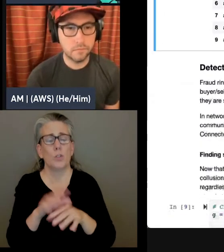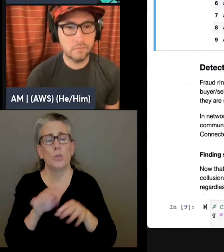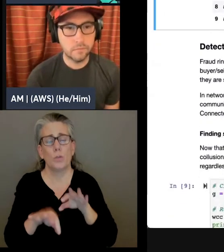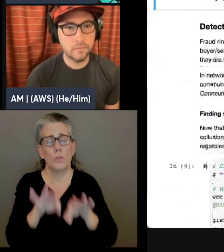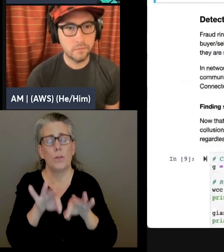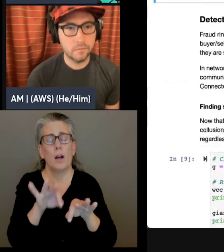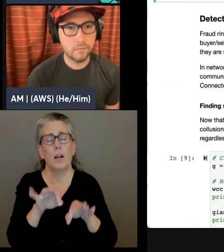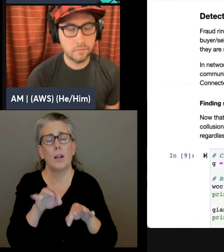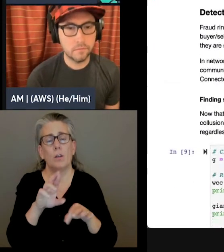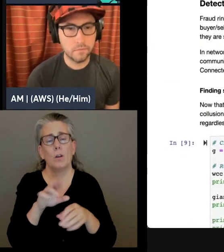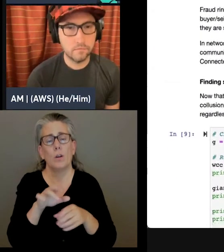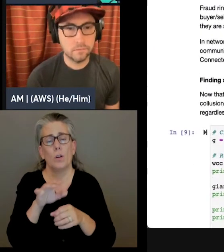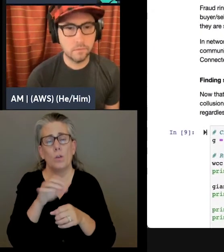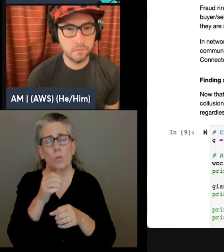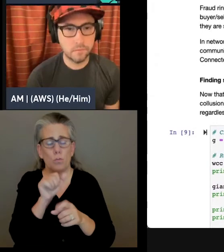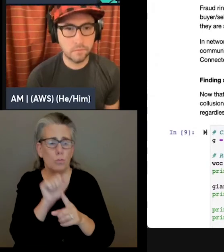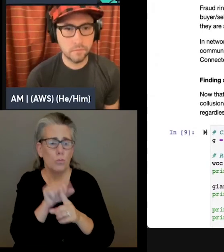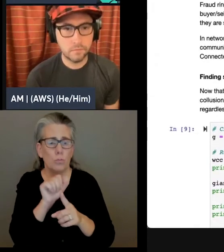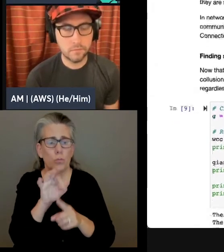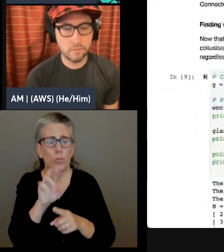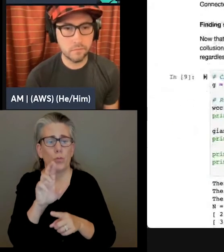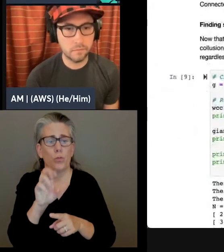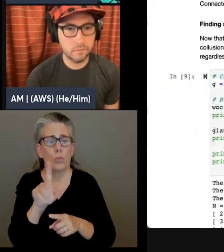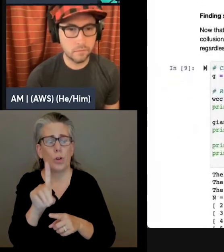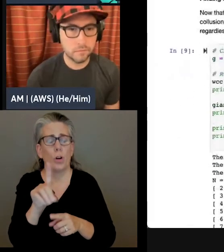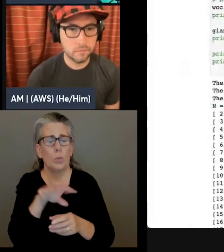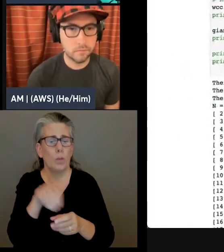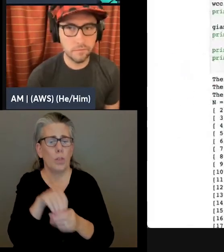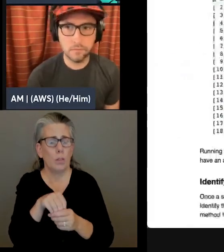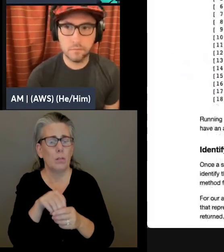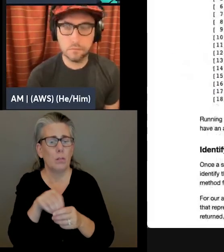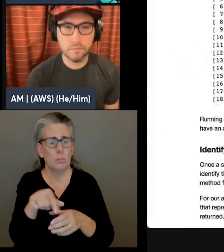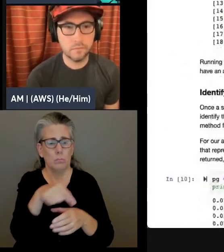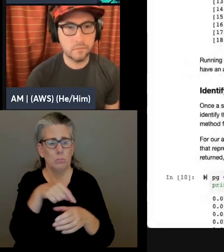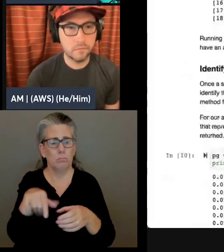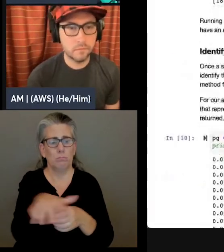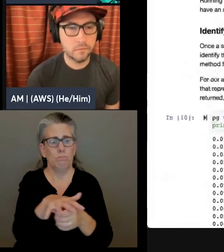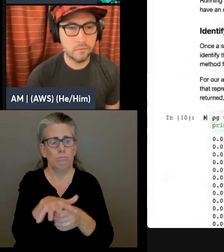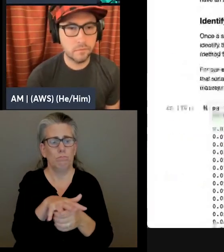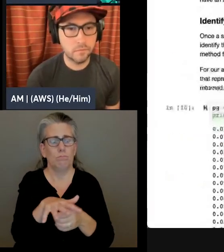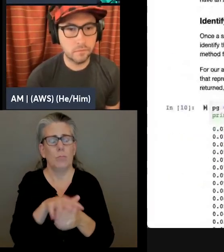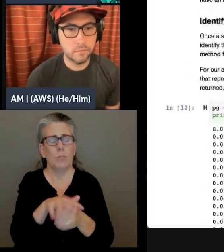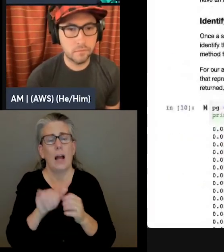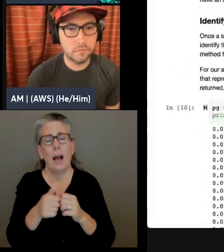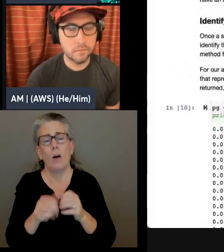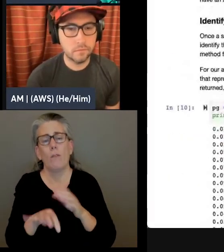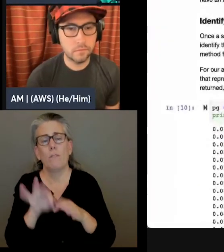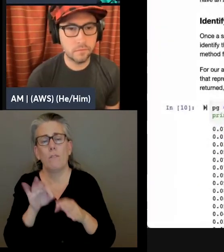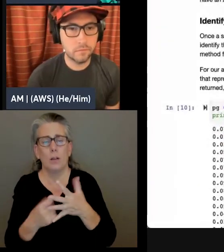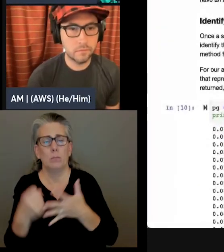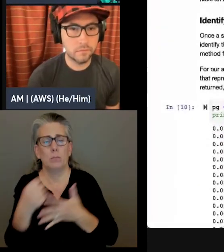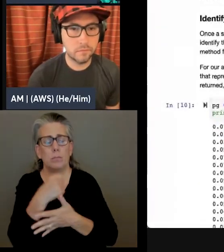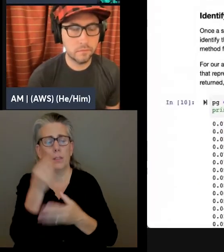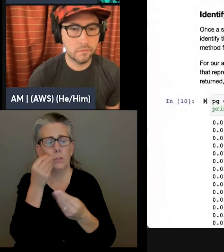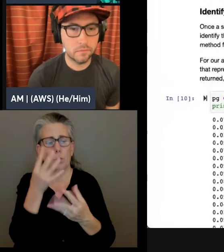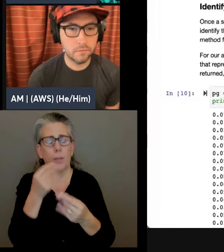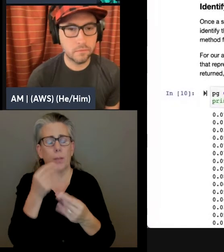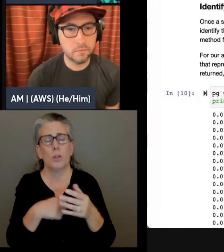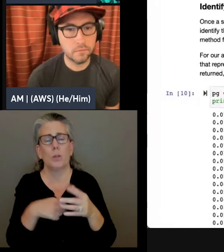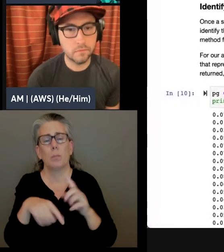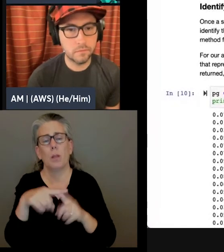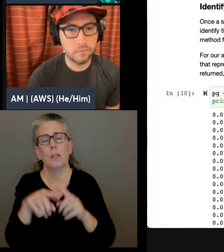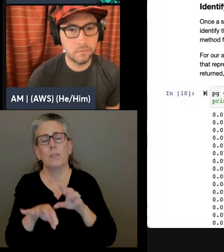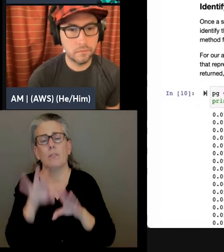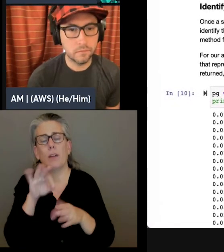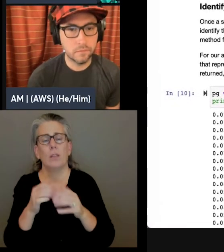like strongly linked communities inside that data, and then basically finding the most important members of that community in order to be able to use